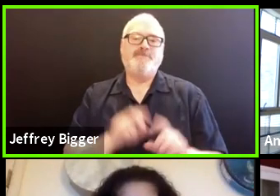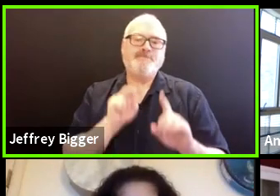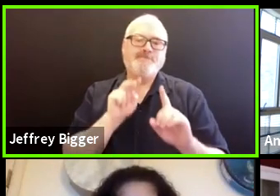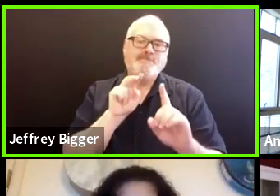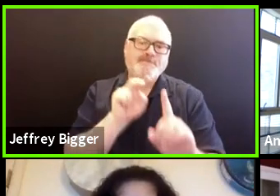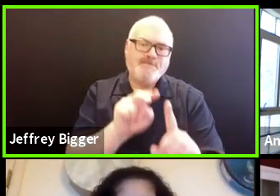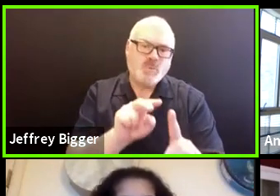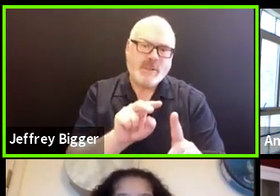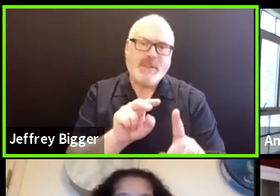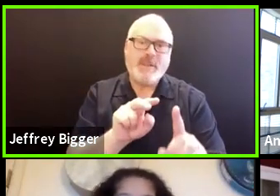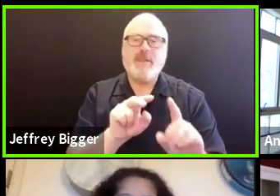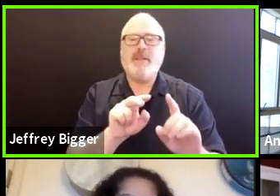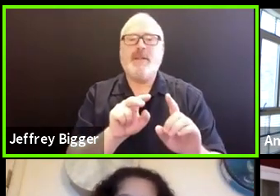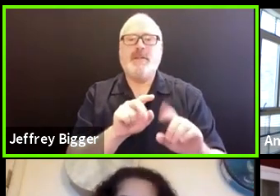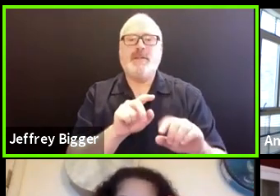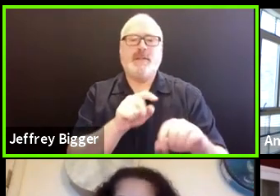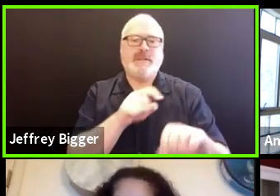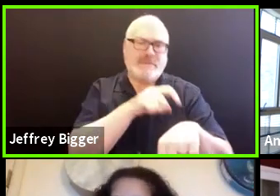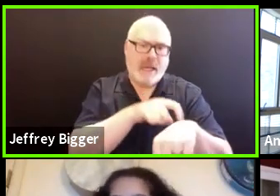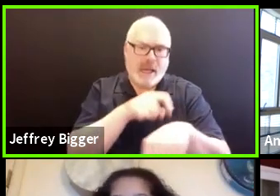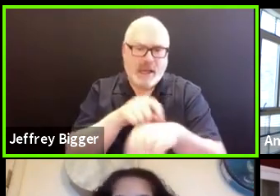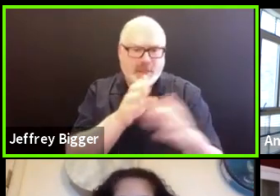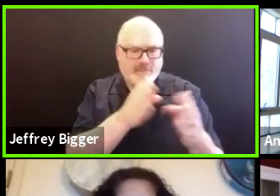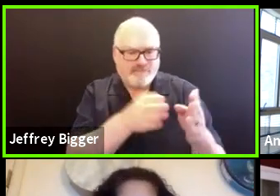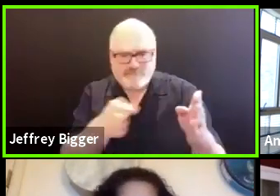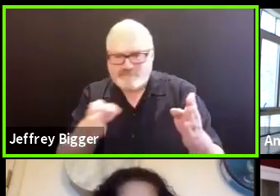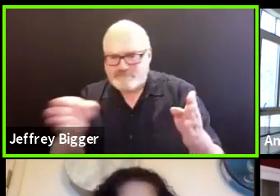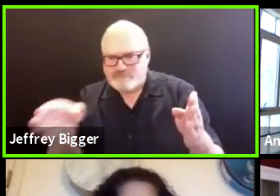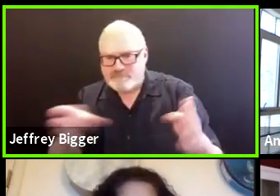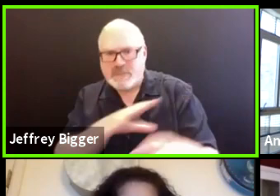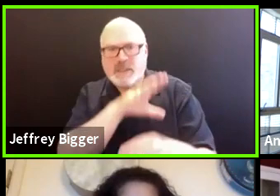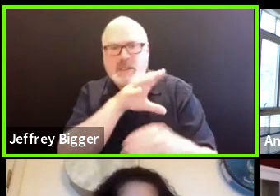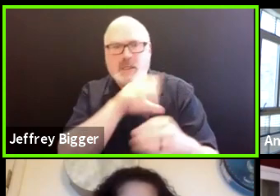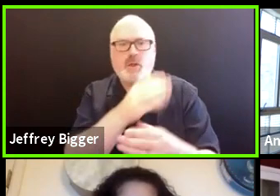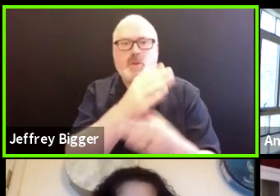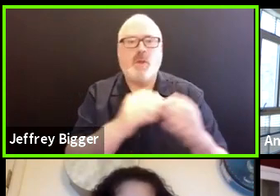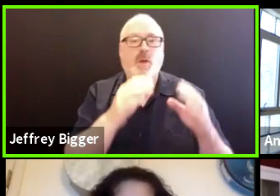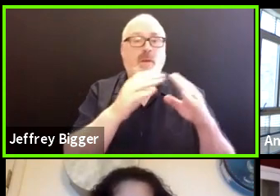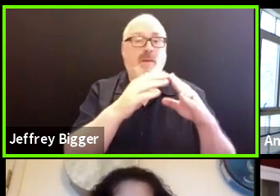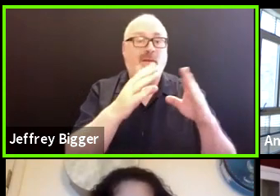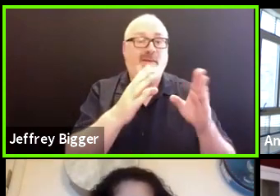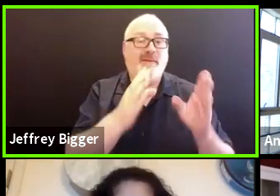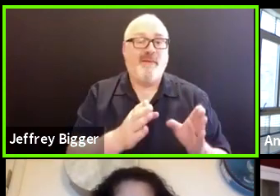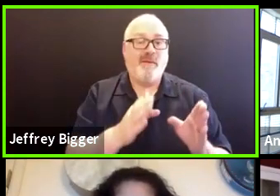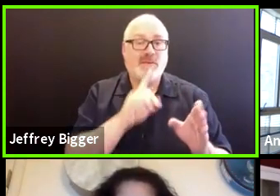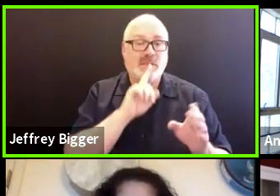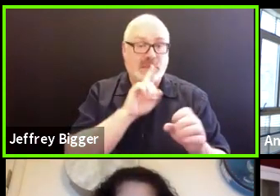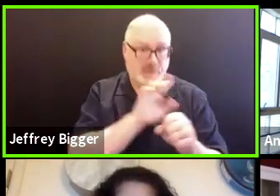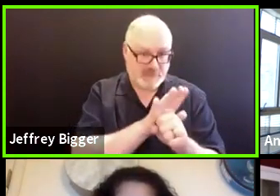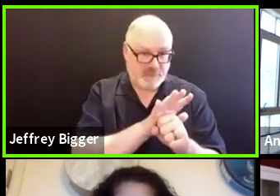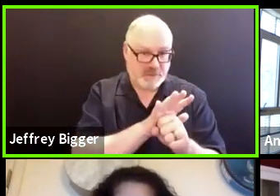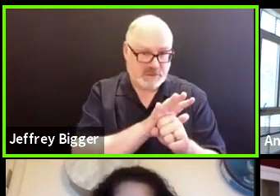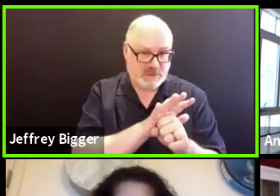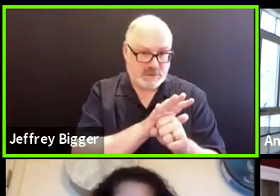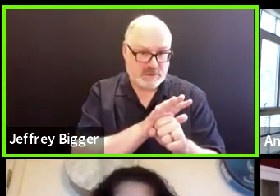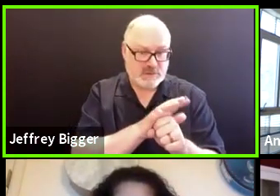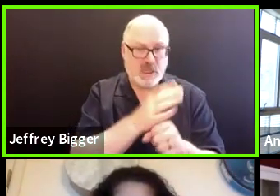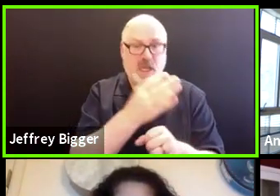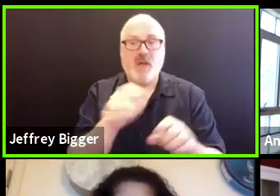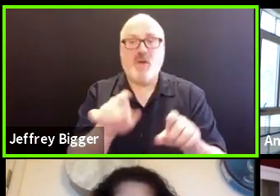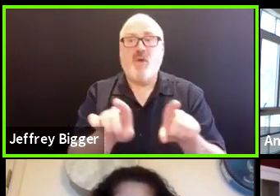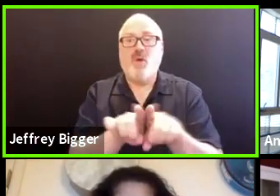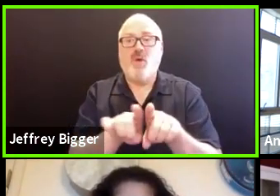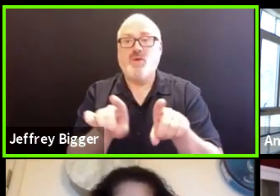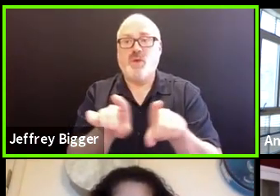time markers that we look at include both housing commitments and